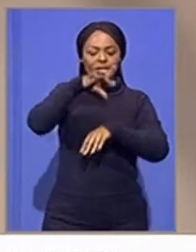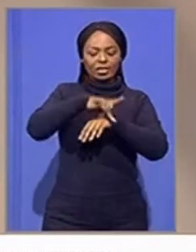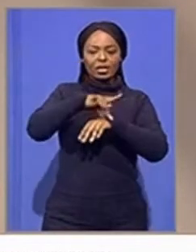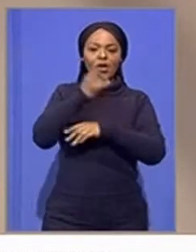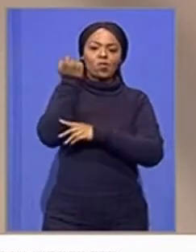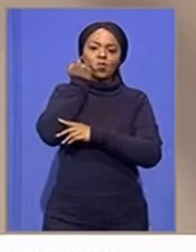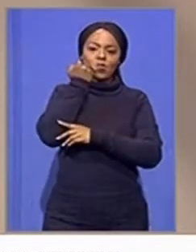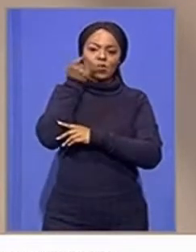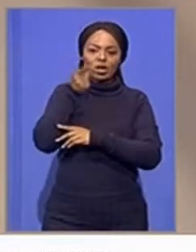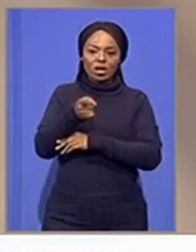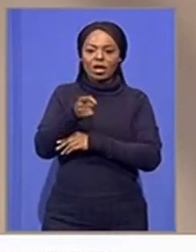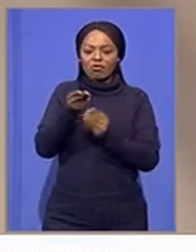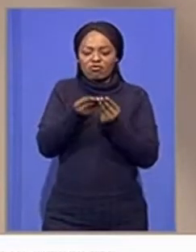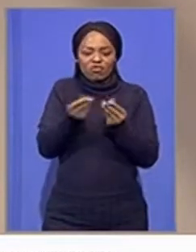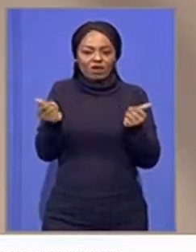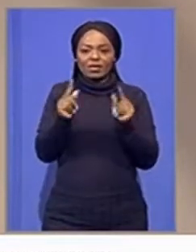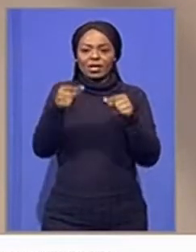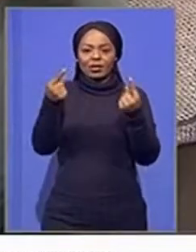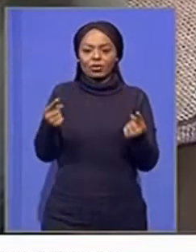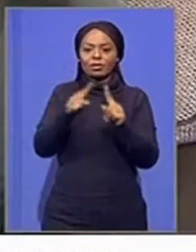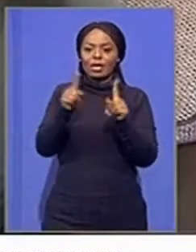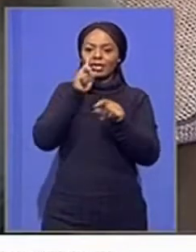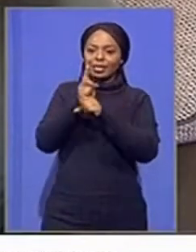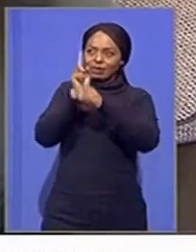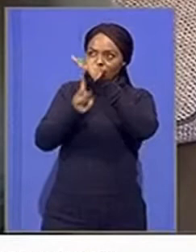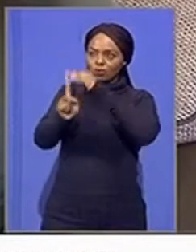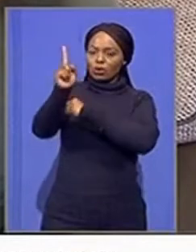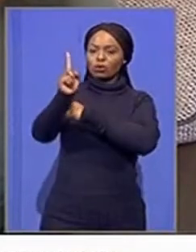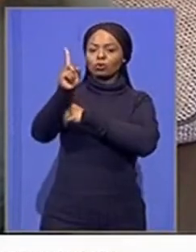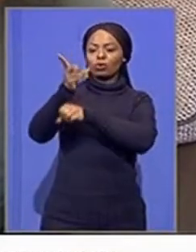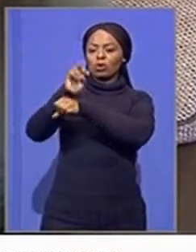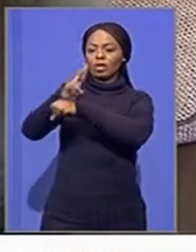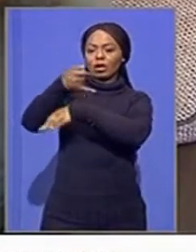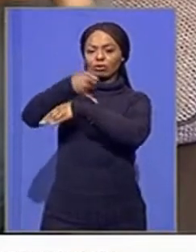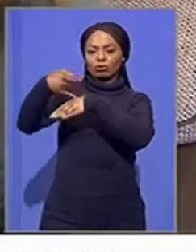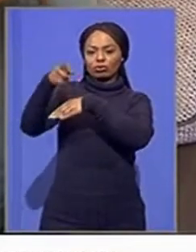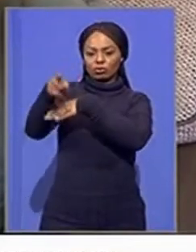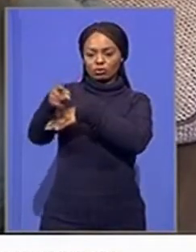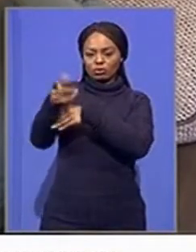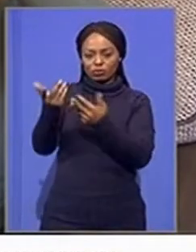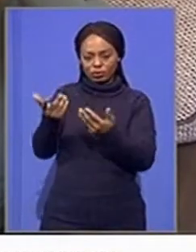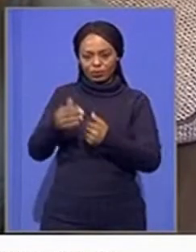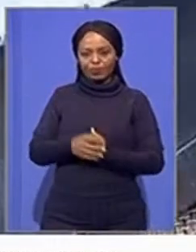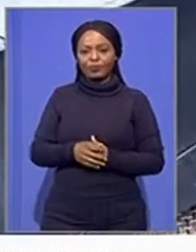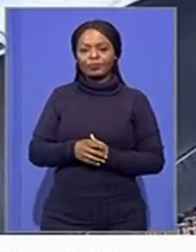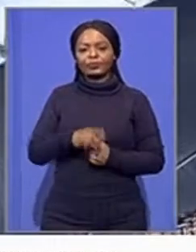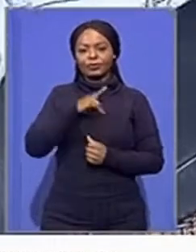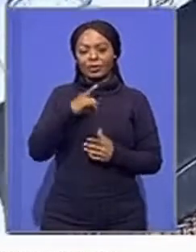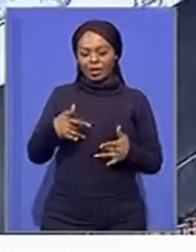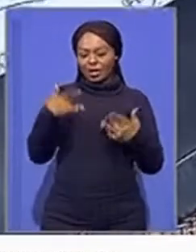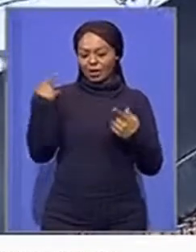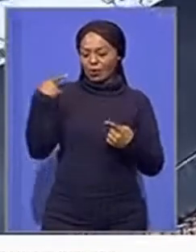ha a kgone ho phekola hantle le thuso ya dingaka. Ho latela boemo bo hlokofatsang ba manonyeletso a mora wa re se kgofatse